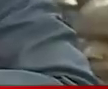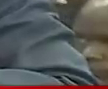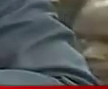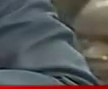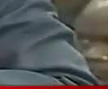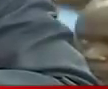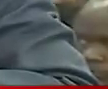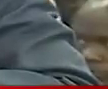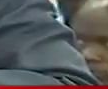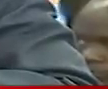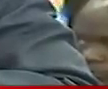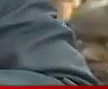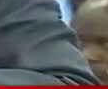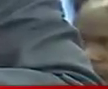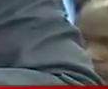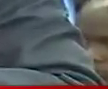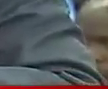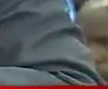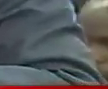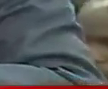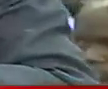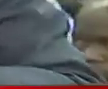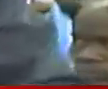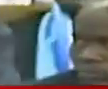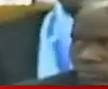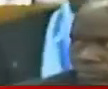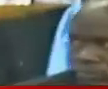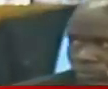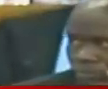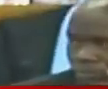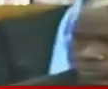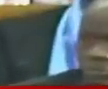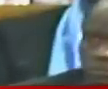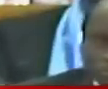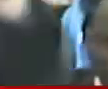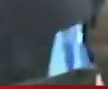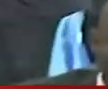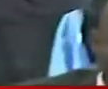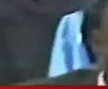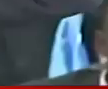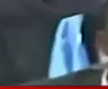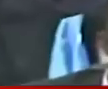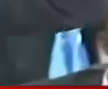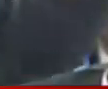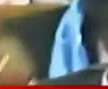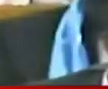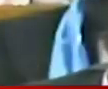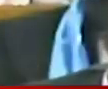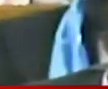eyes. Let us not play games with politics anymore. If there's one thing Zemoy